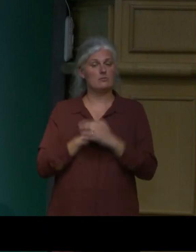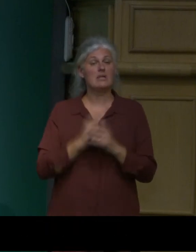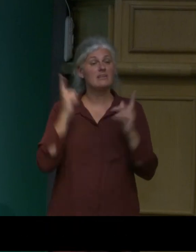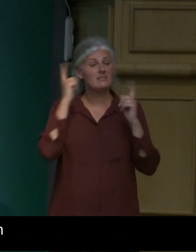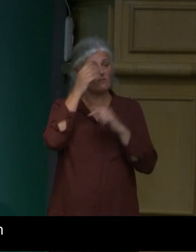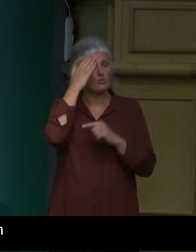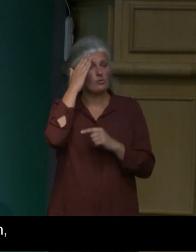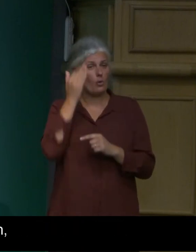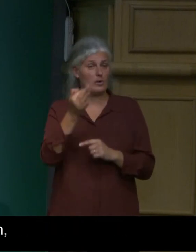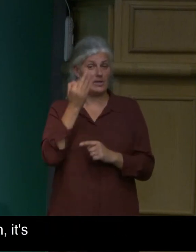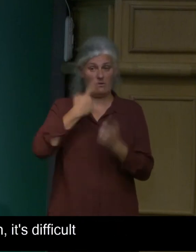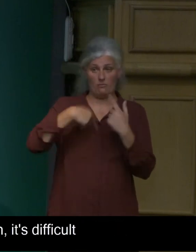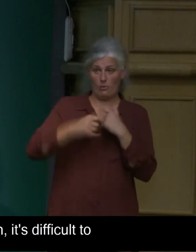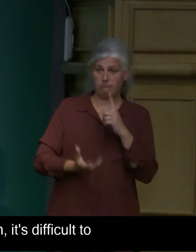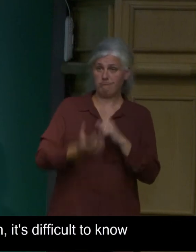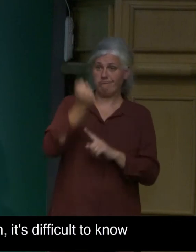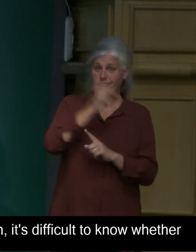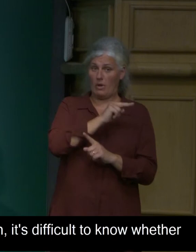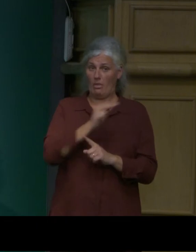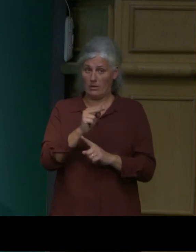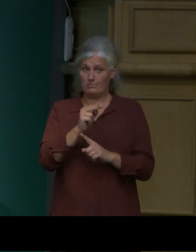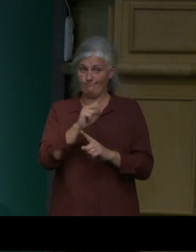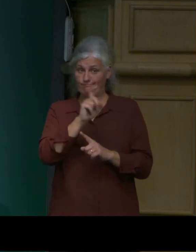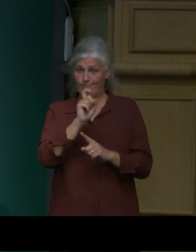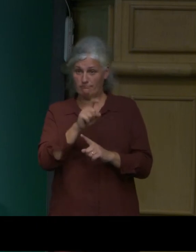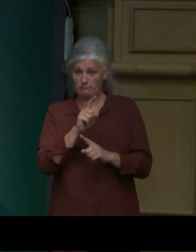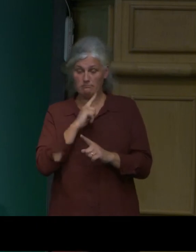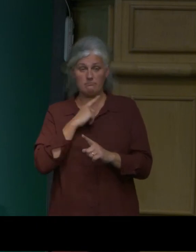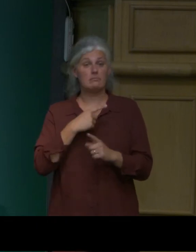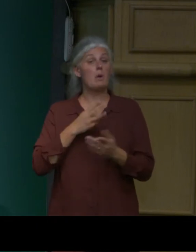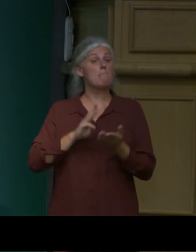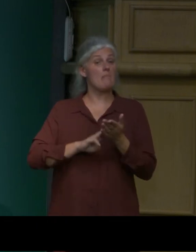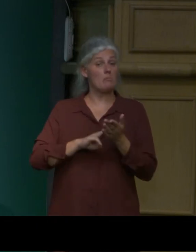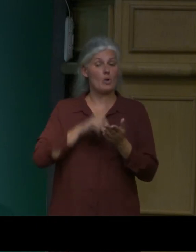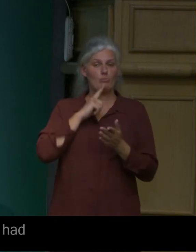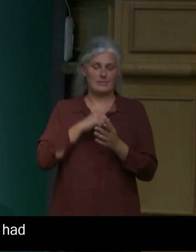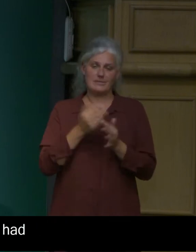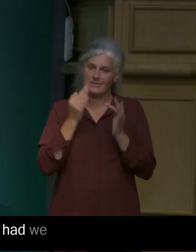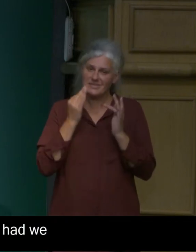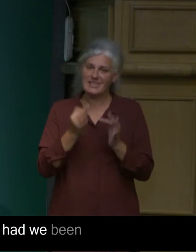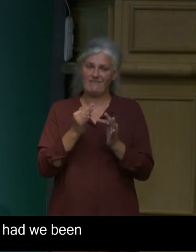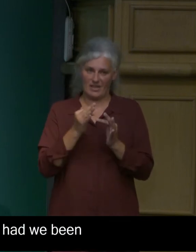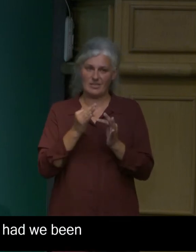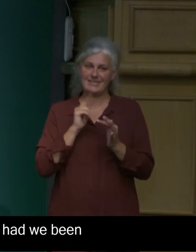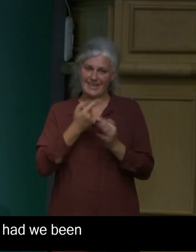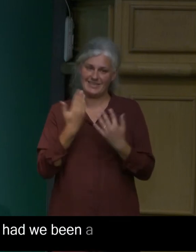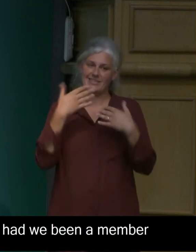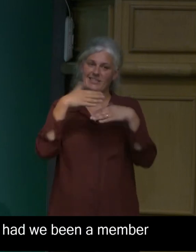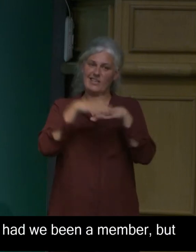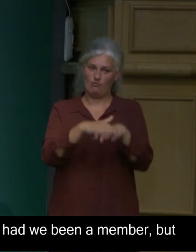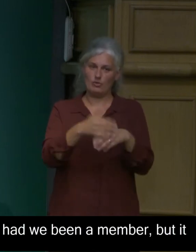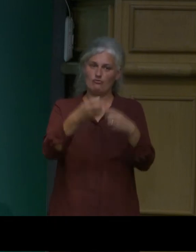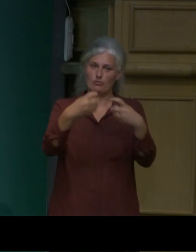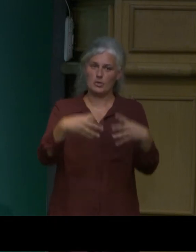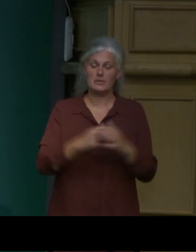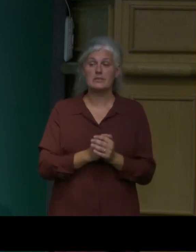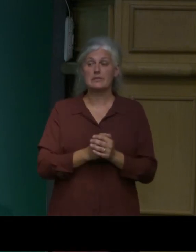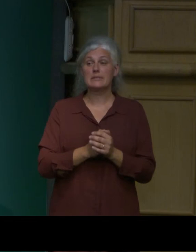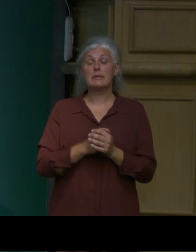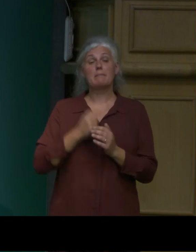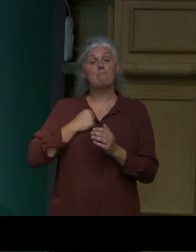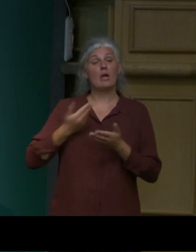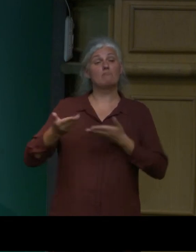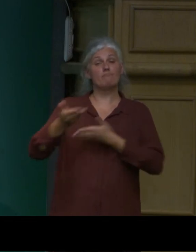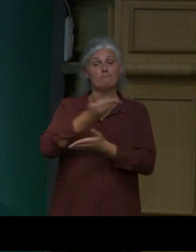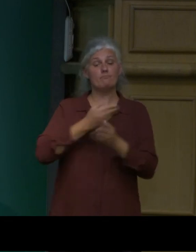difficult to know whether we have would have won that election or not had we been a member but it certainly was a factor assembly in my conversations